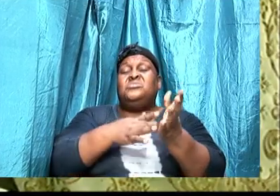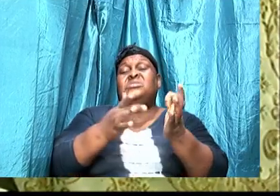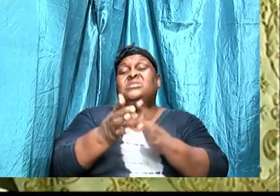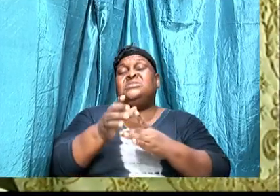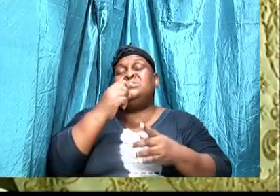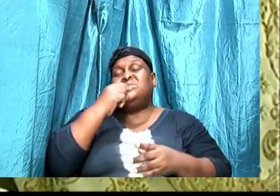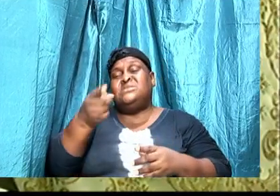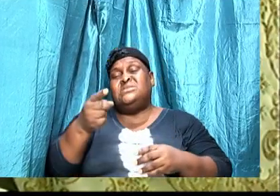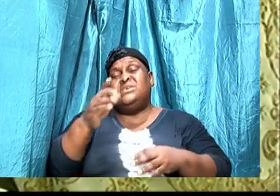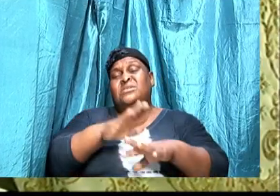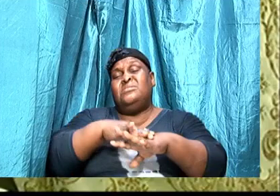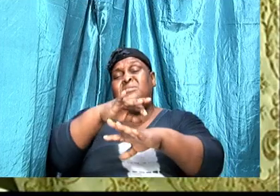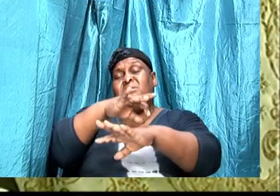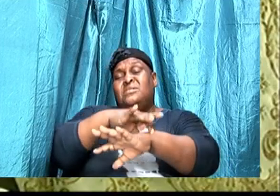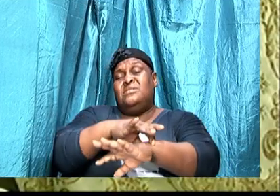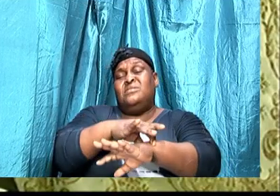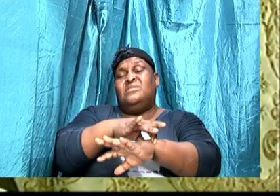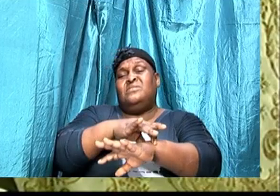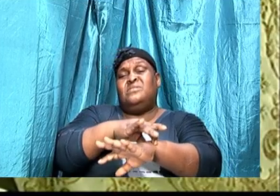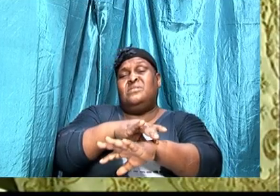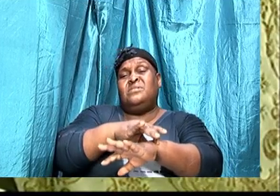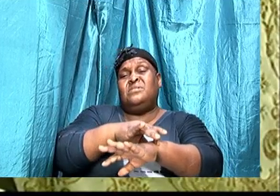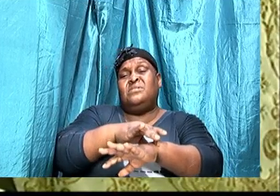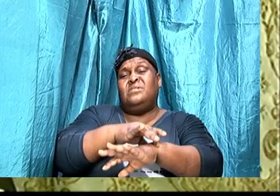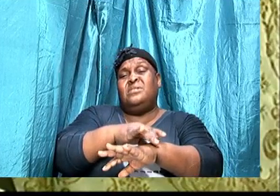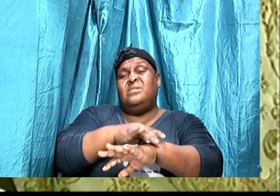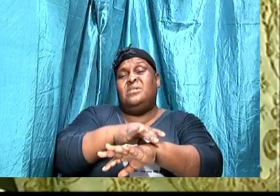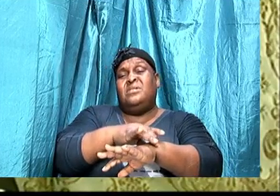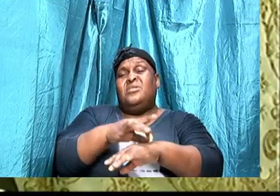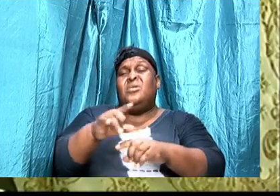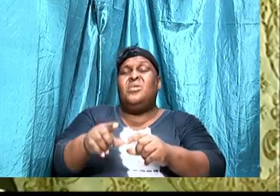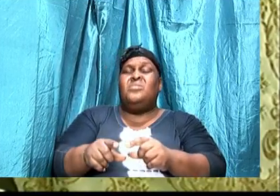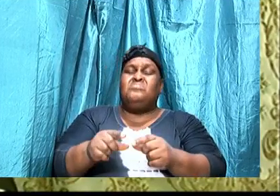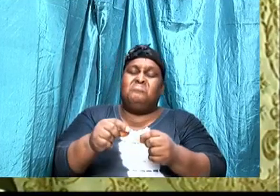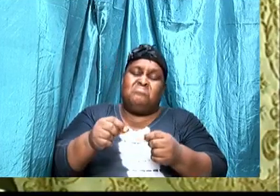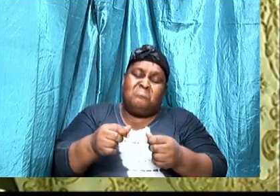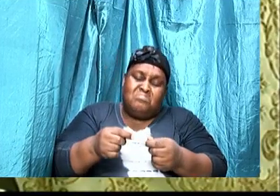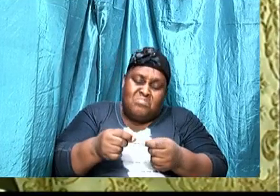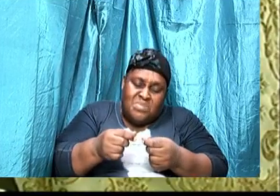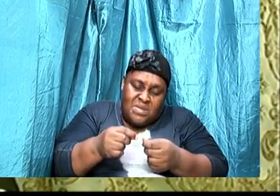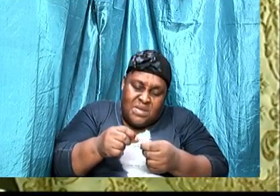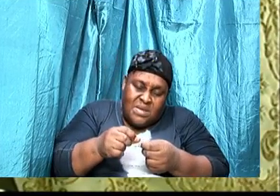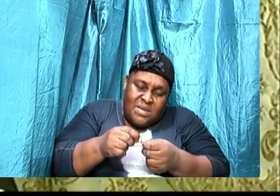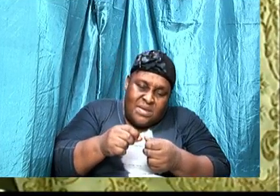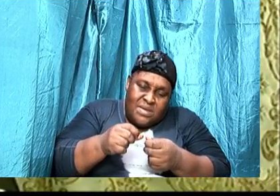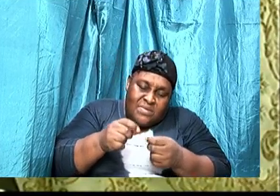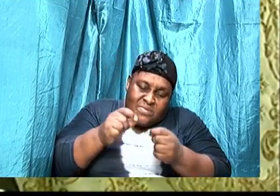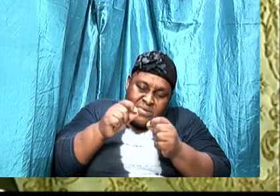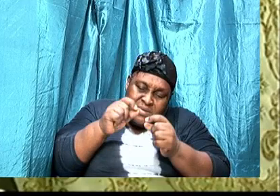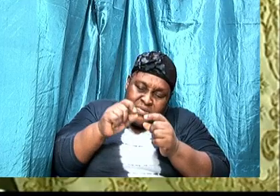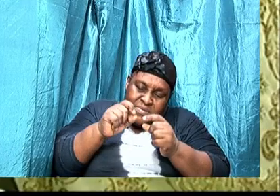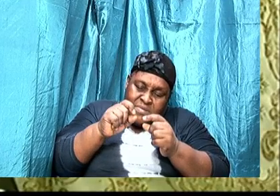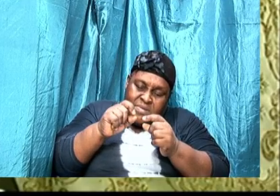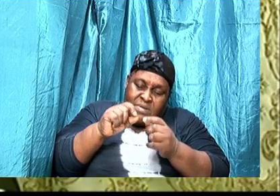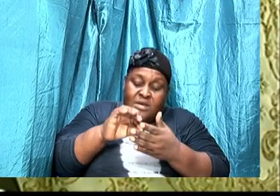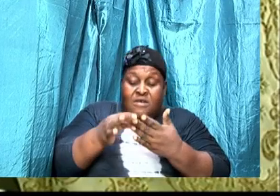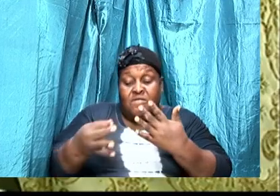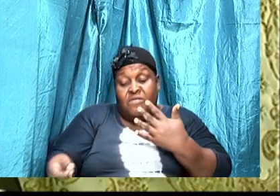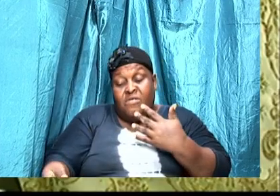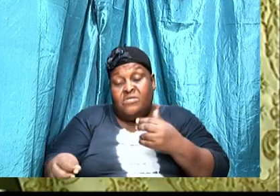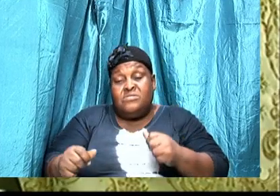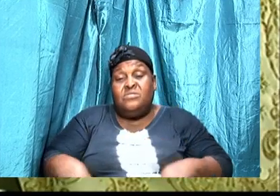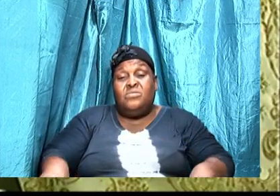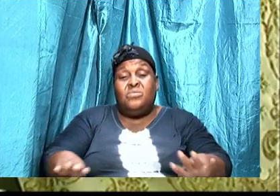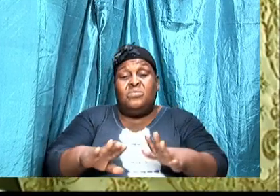said when he was on the earth that unless a grain of seed falls to the ground and